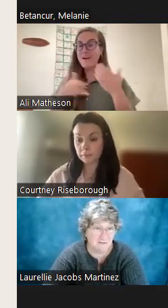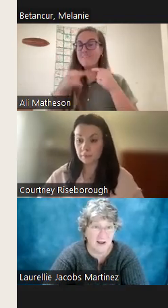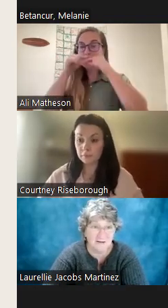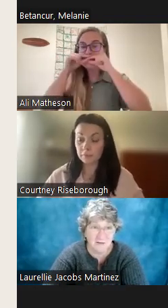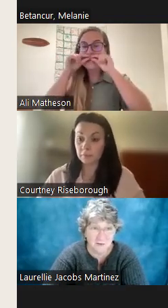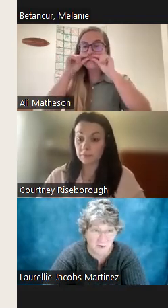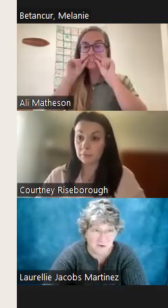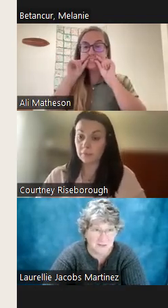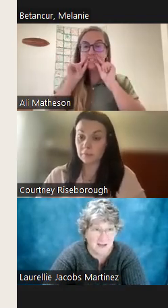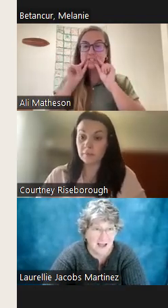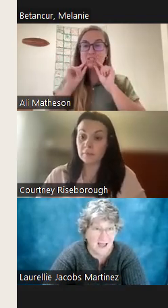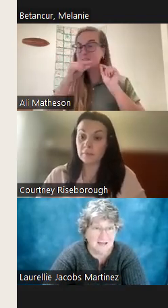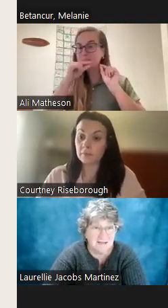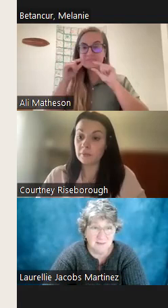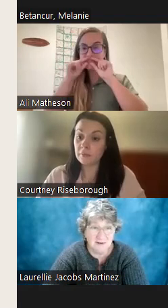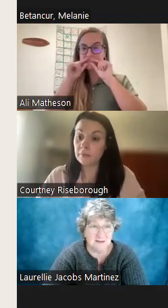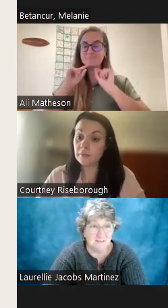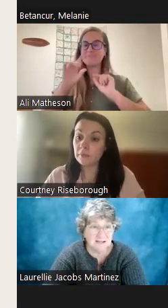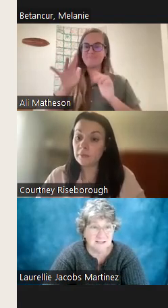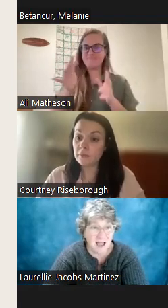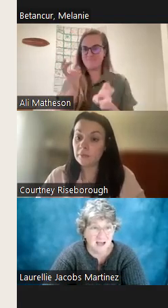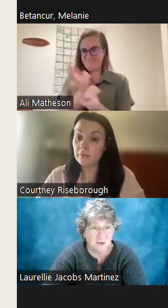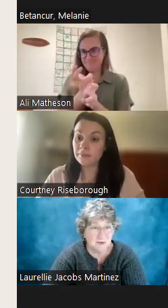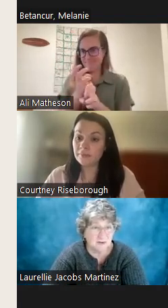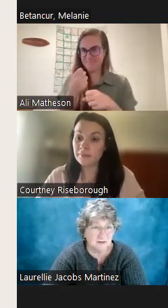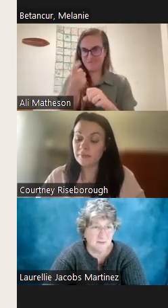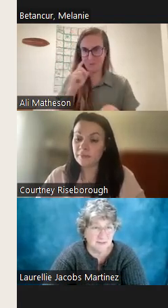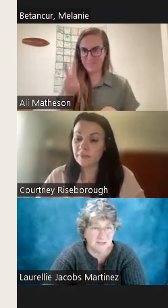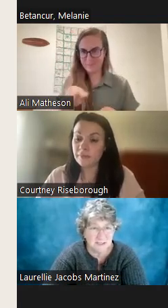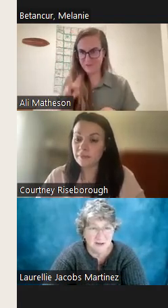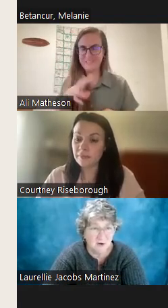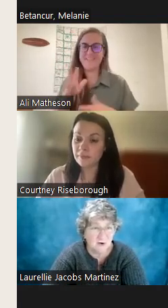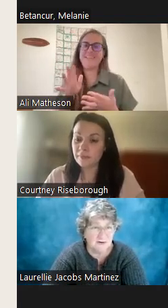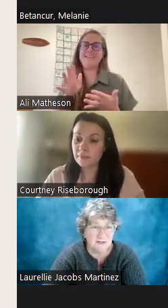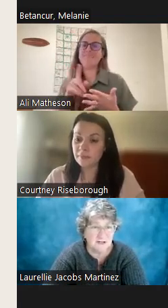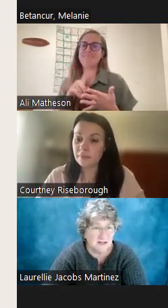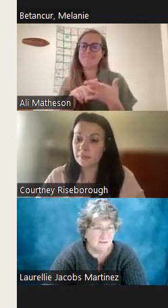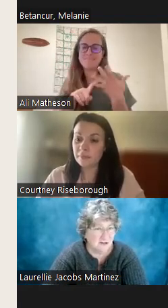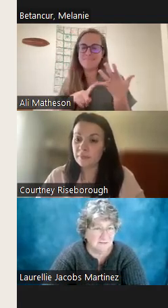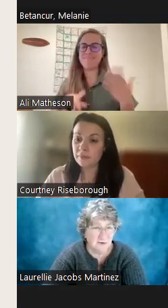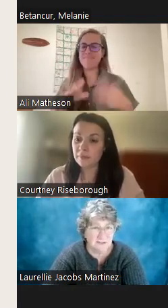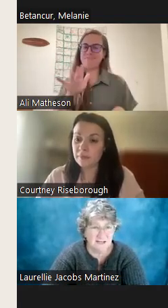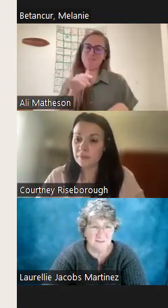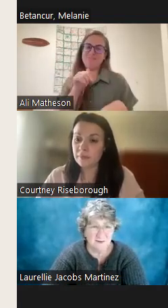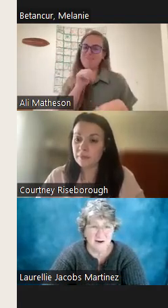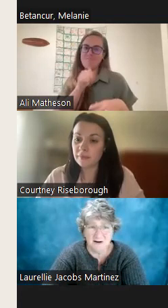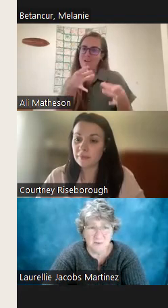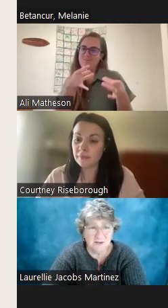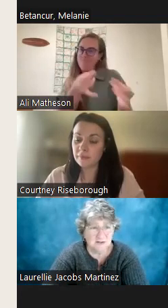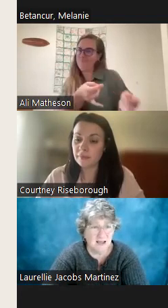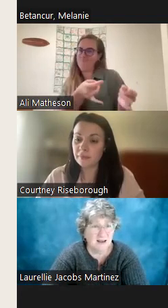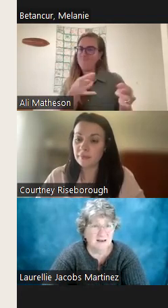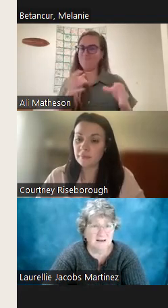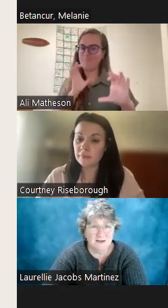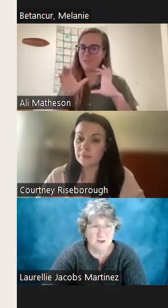like a variety of other words. And if somebody has a mustache or is a mumbly speaker or just very difficult to get some clarity in what